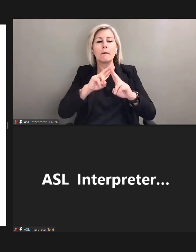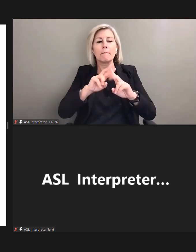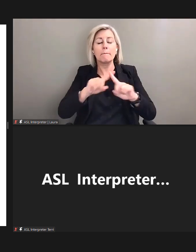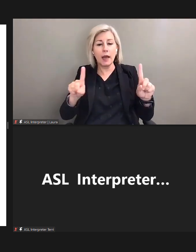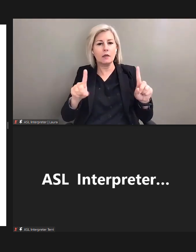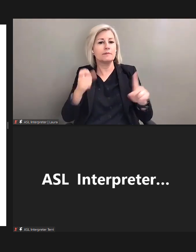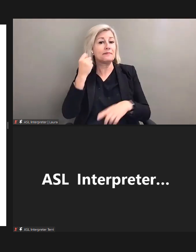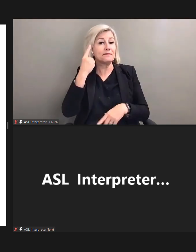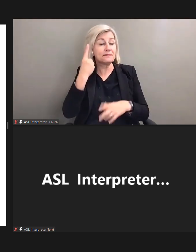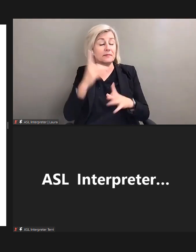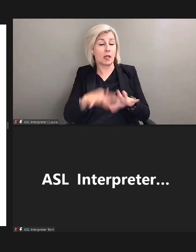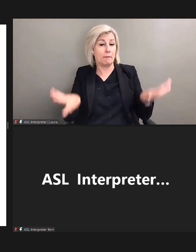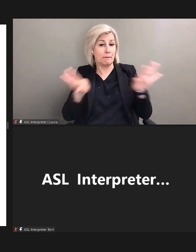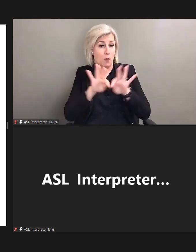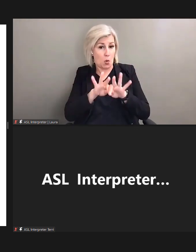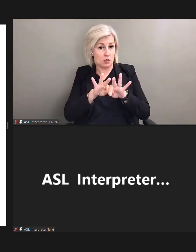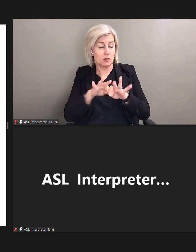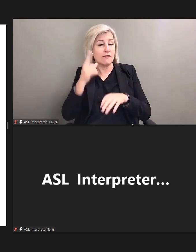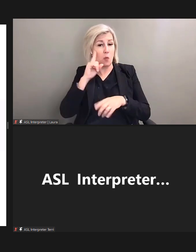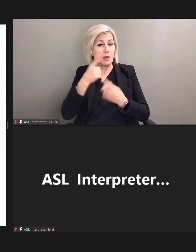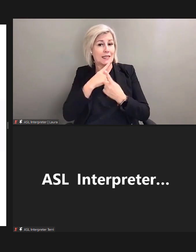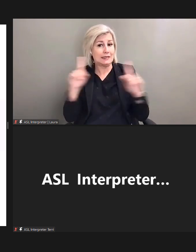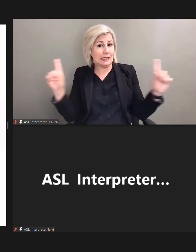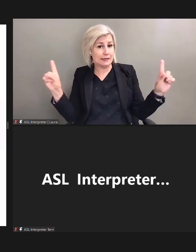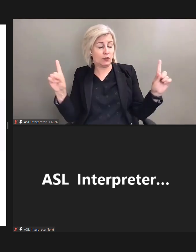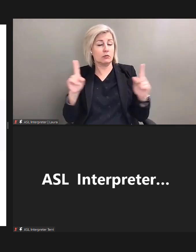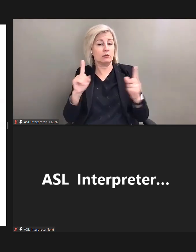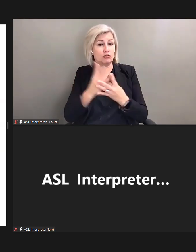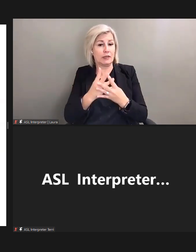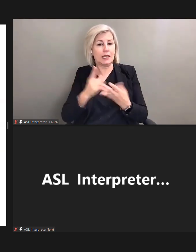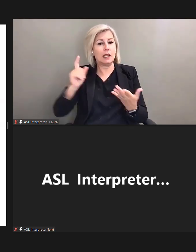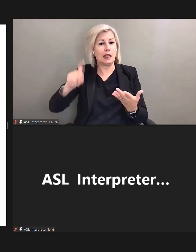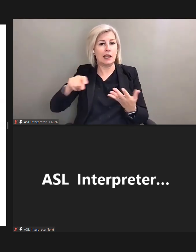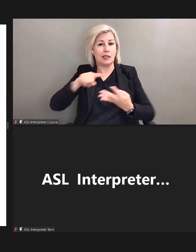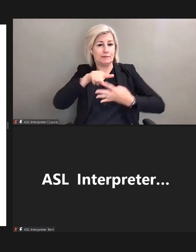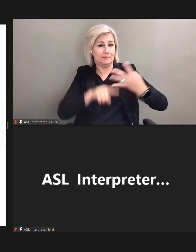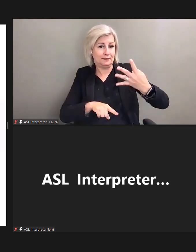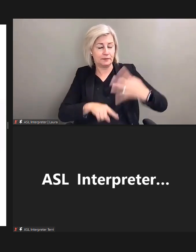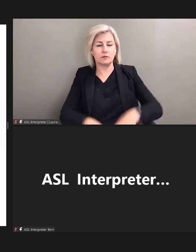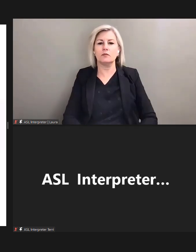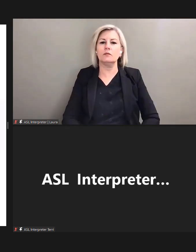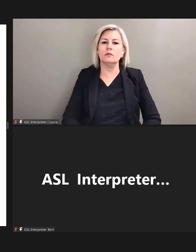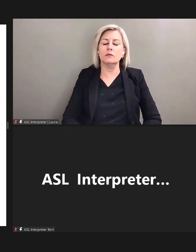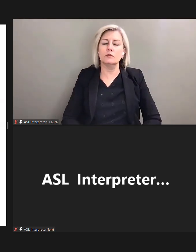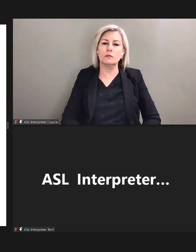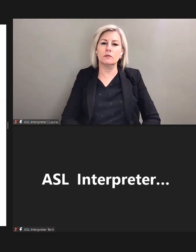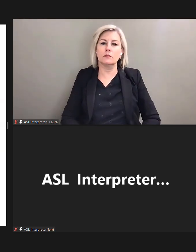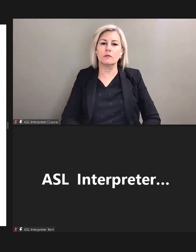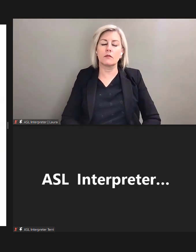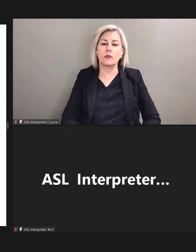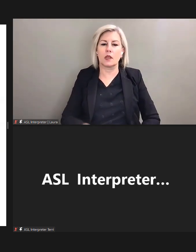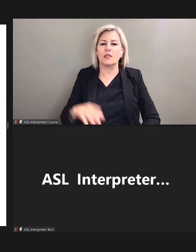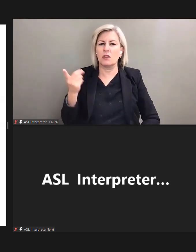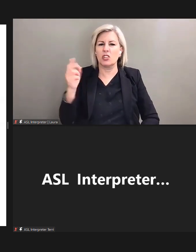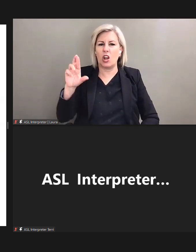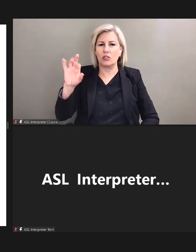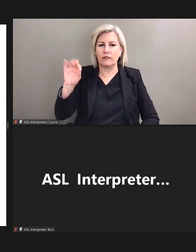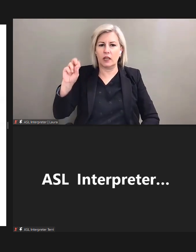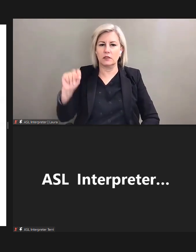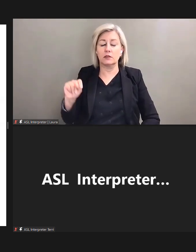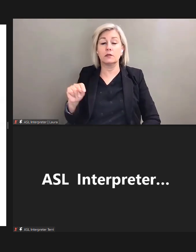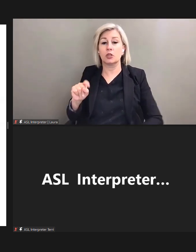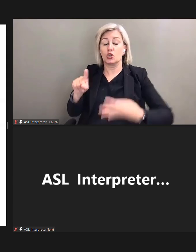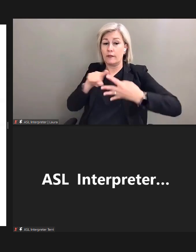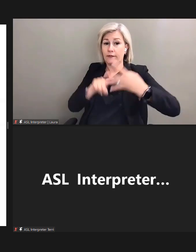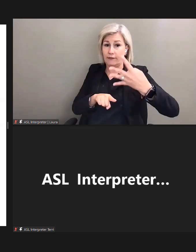to successful screening. Terry, you want to go over these keys? Yeah, so there's 4